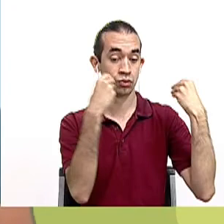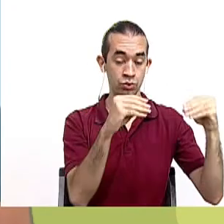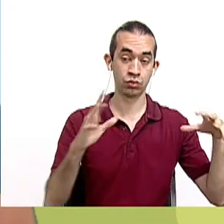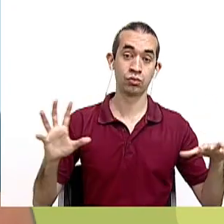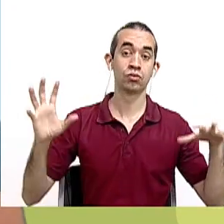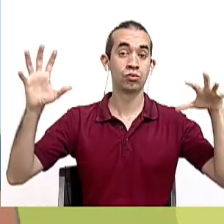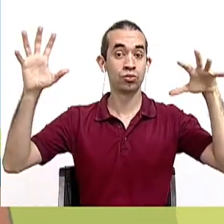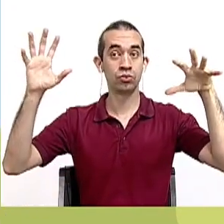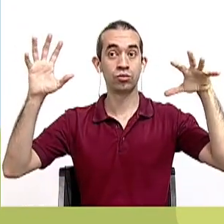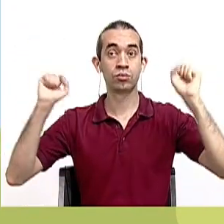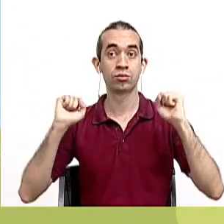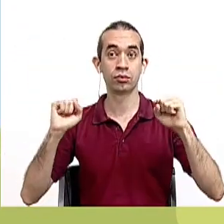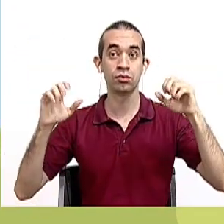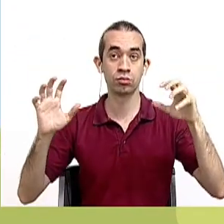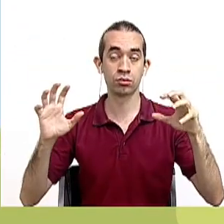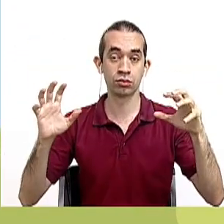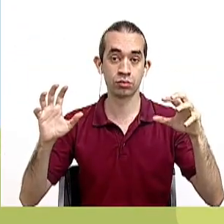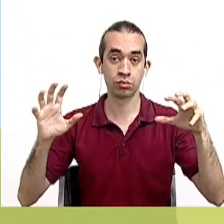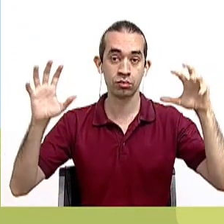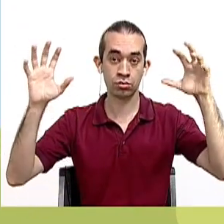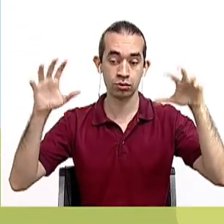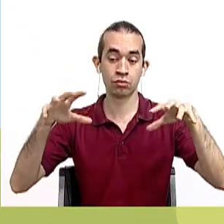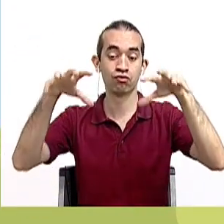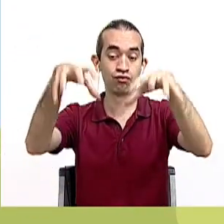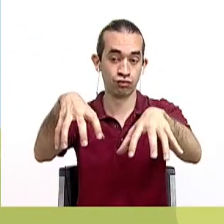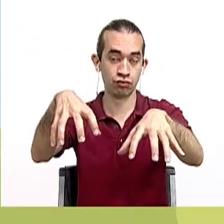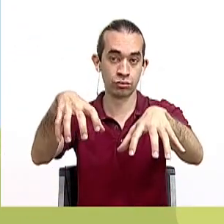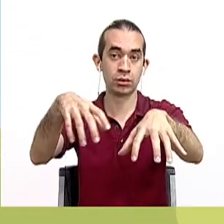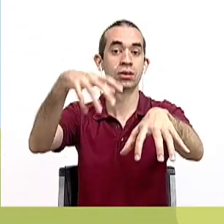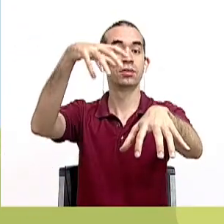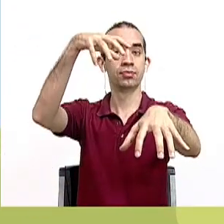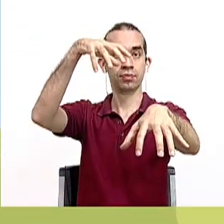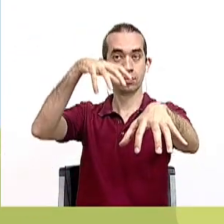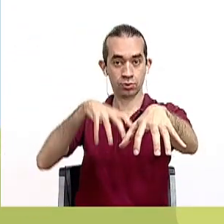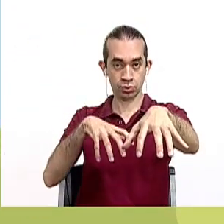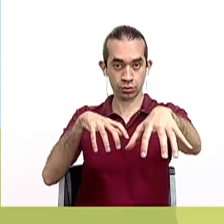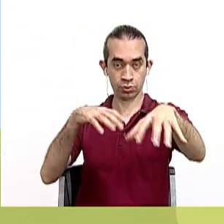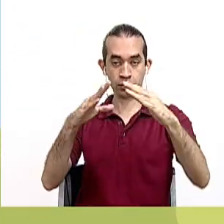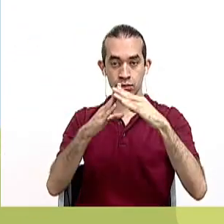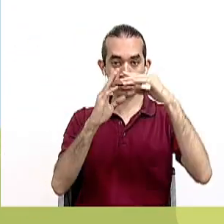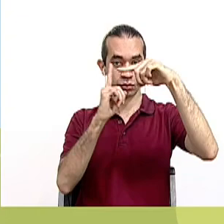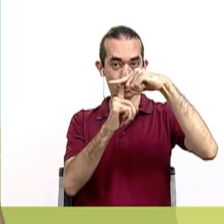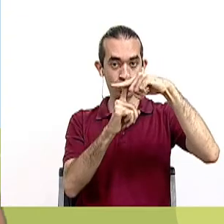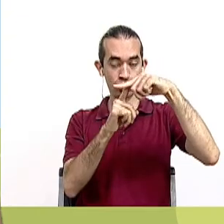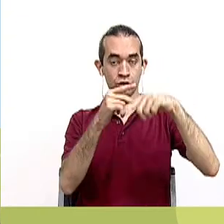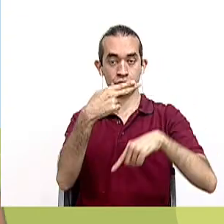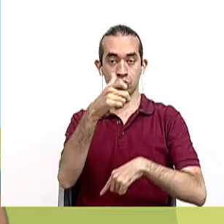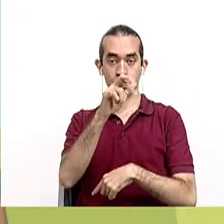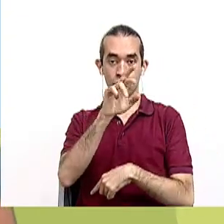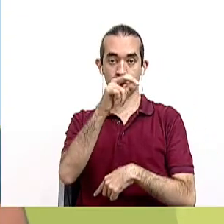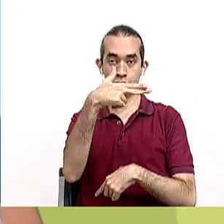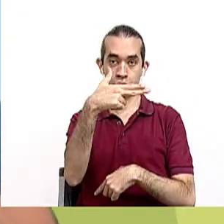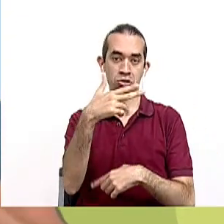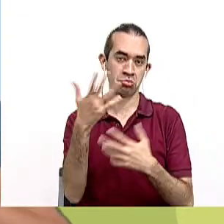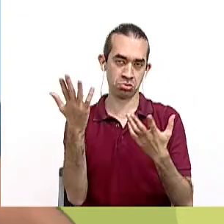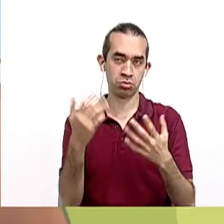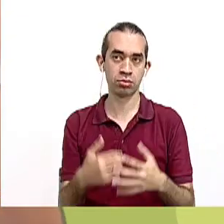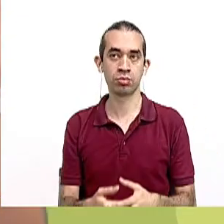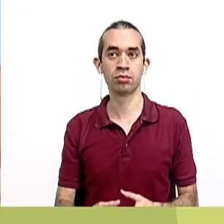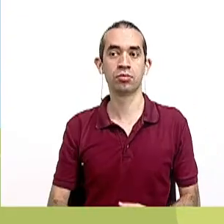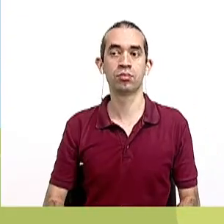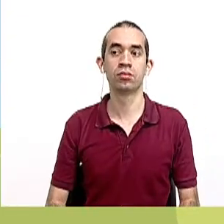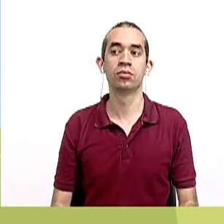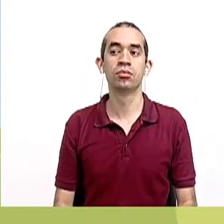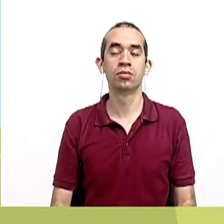there are 2 stores in front of the church, okay, or something like that. So you have